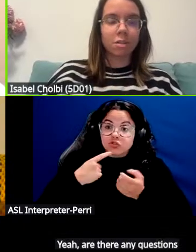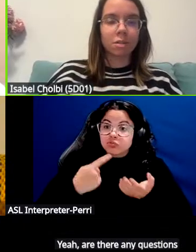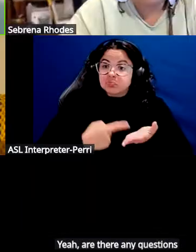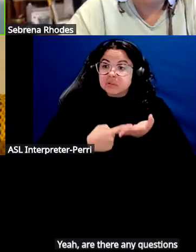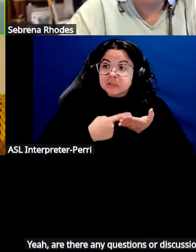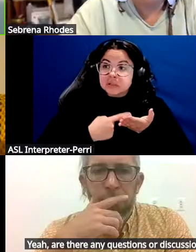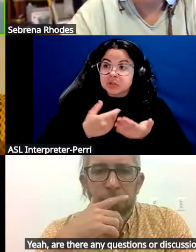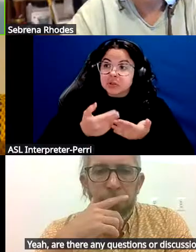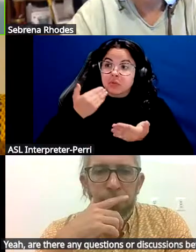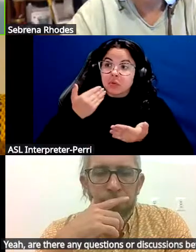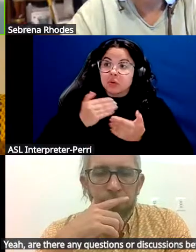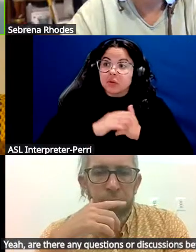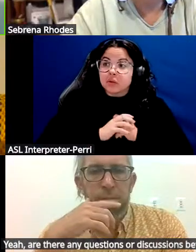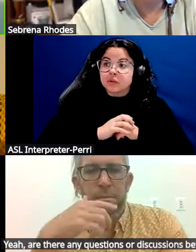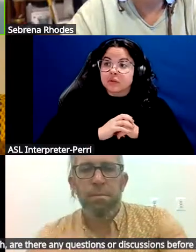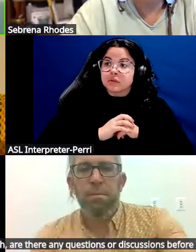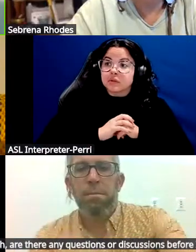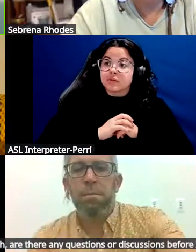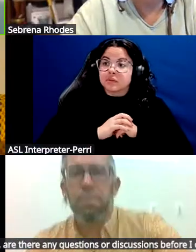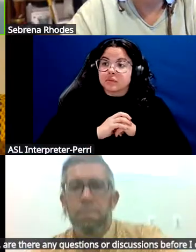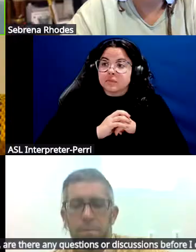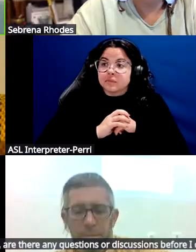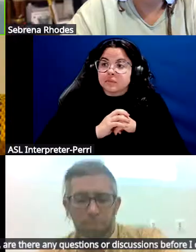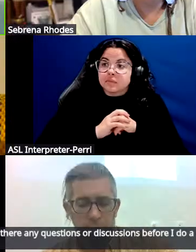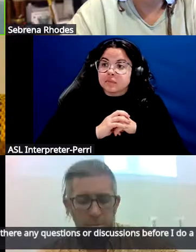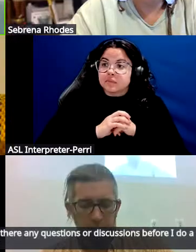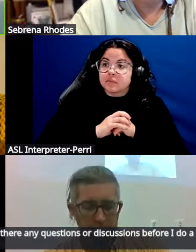before I do a roll call on consent calendar?